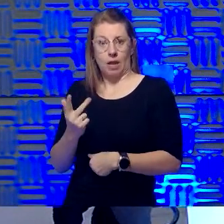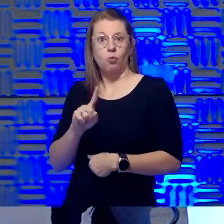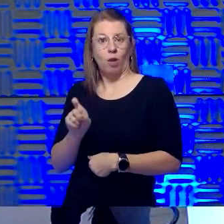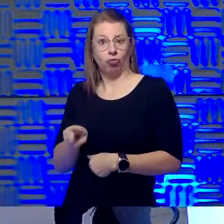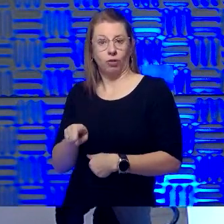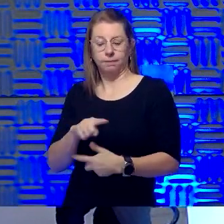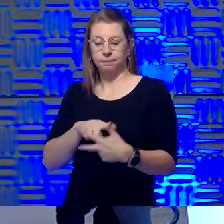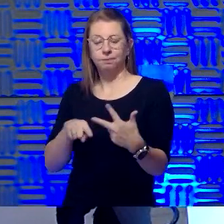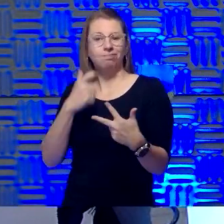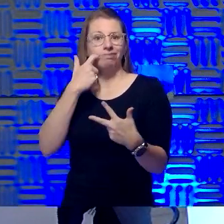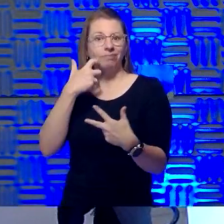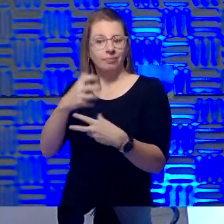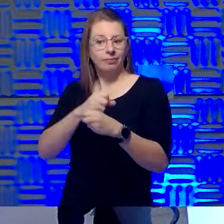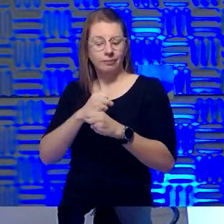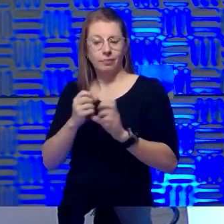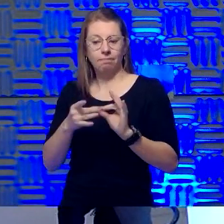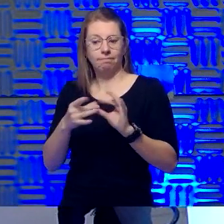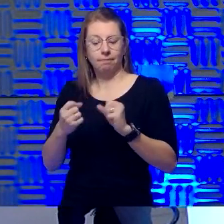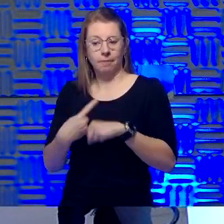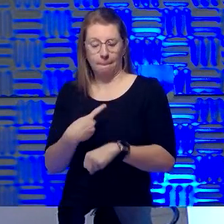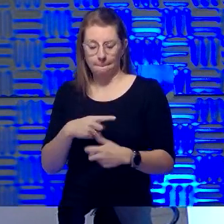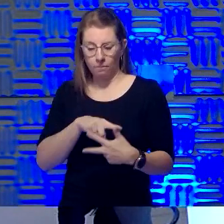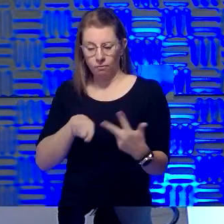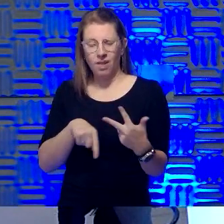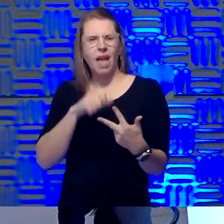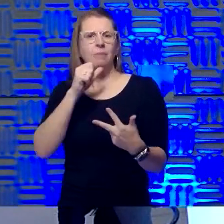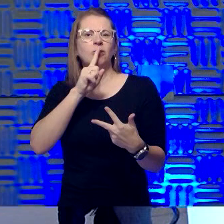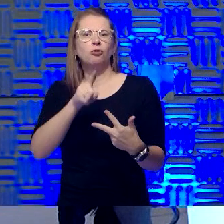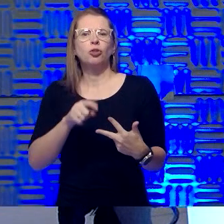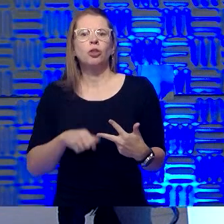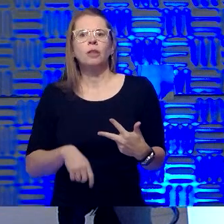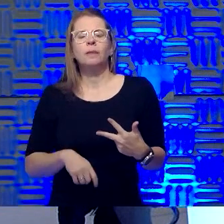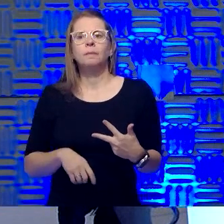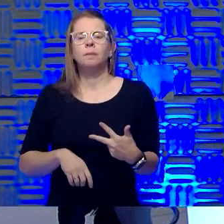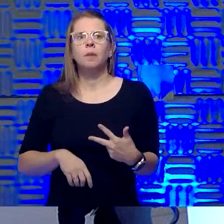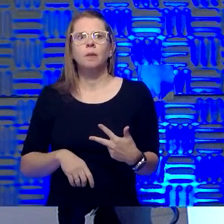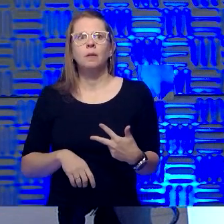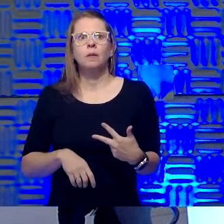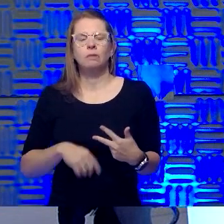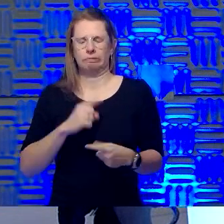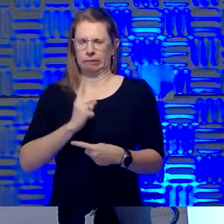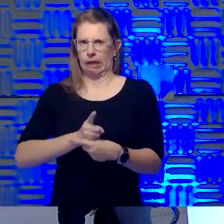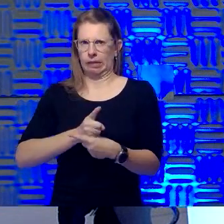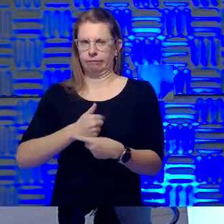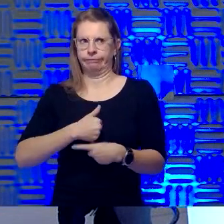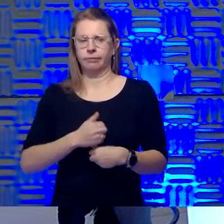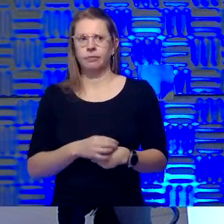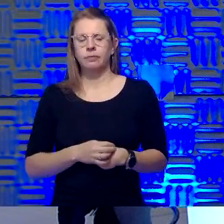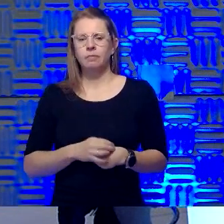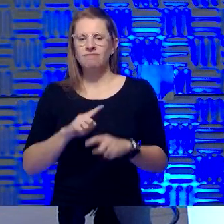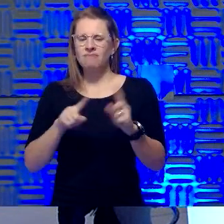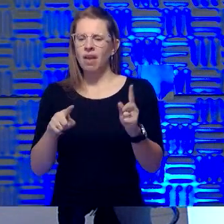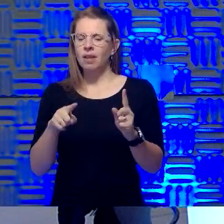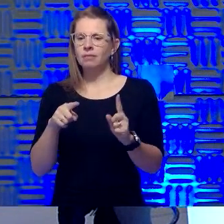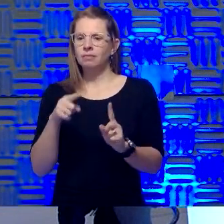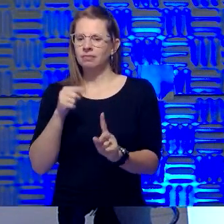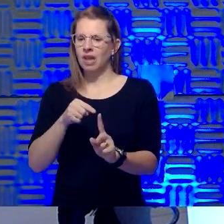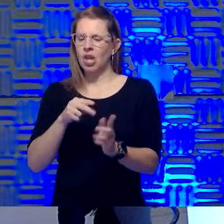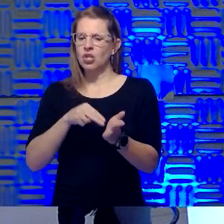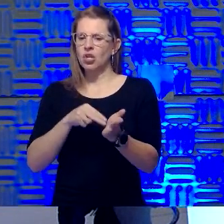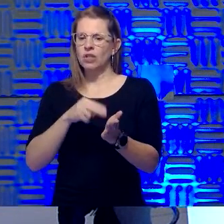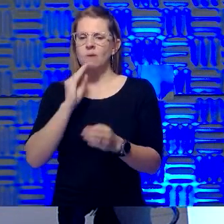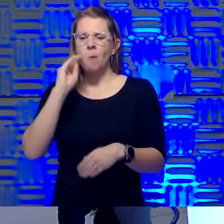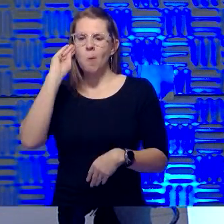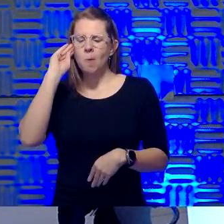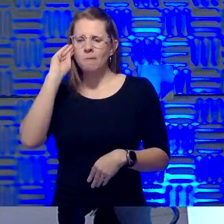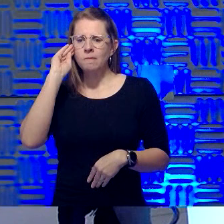community that have just come in. I'm not sure that I have this right, but it says, are nursing